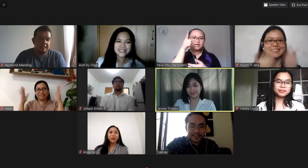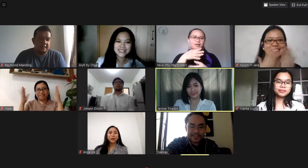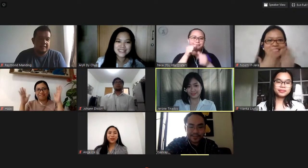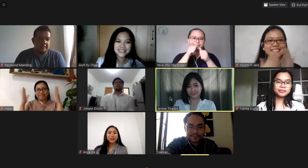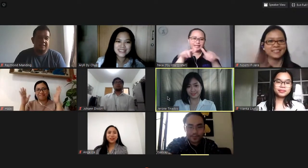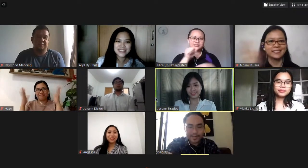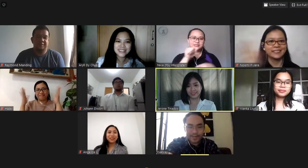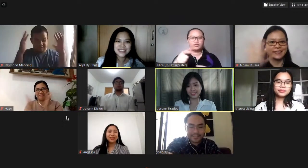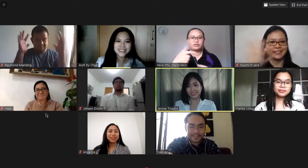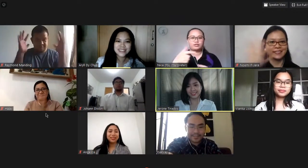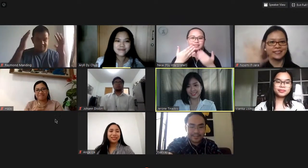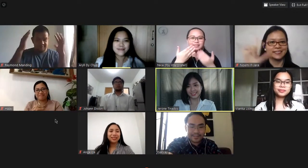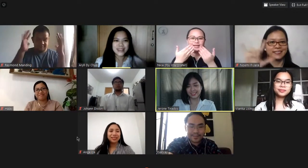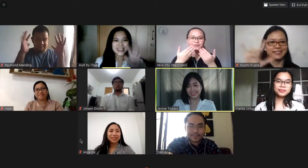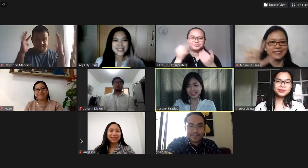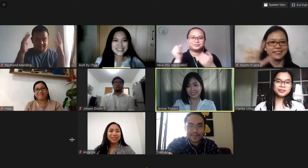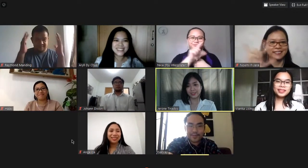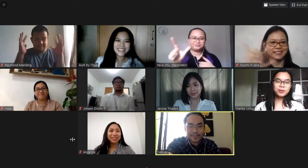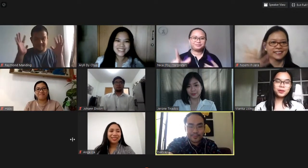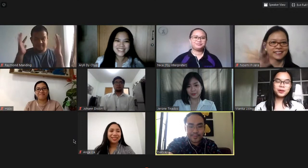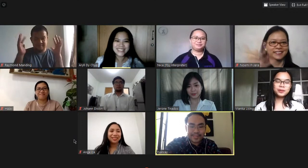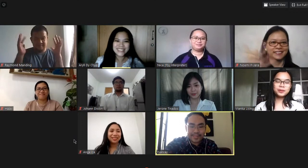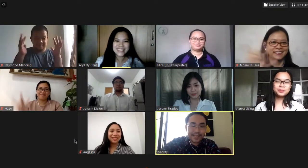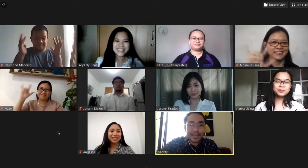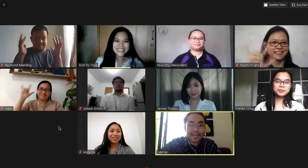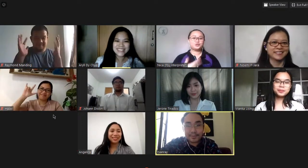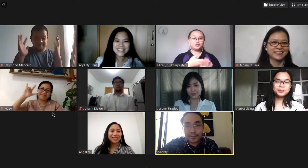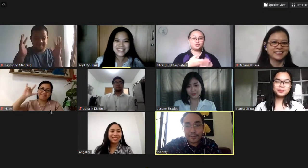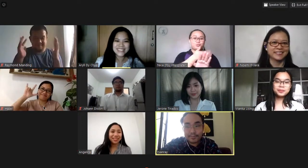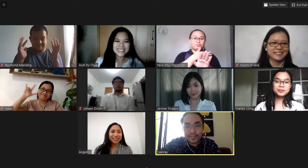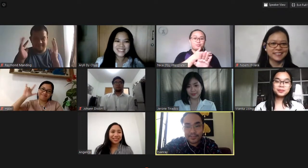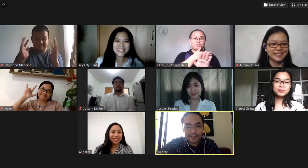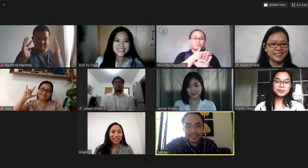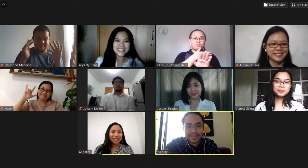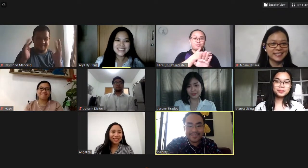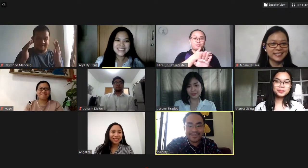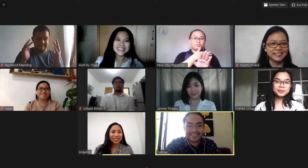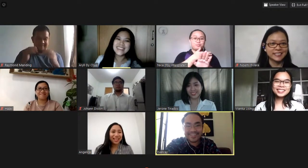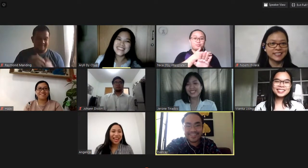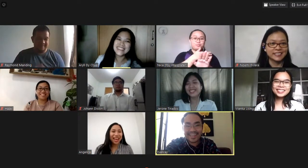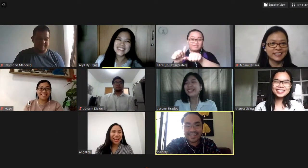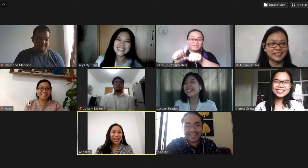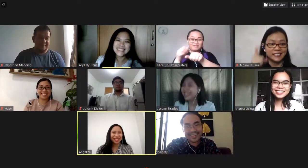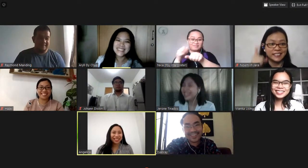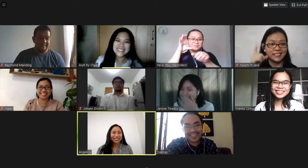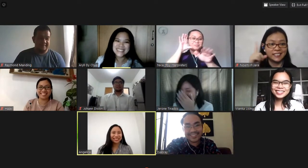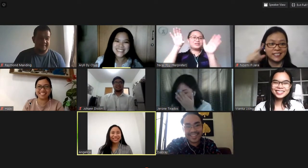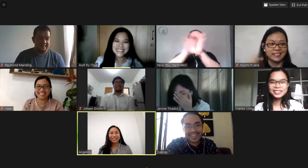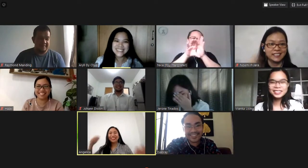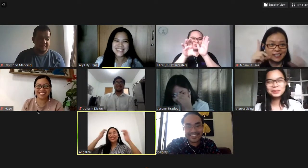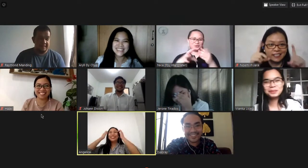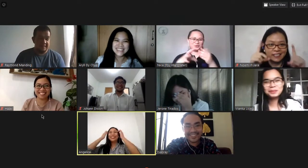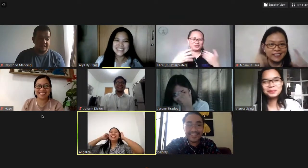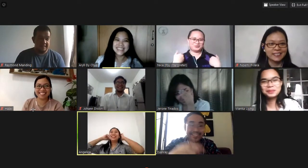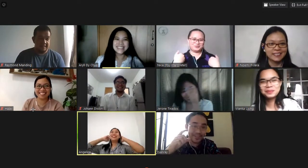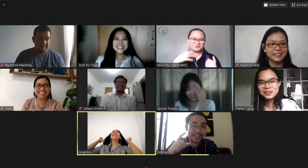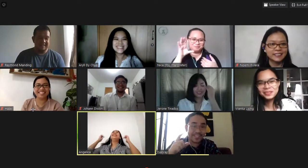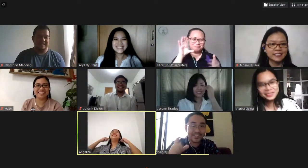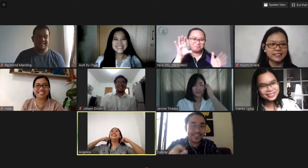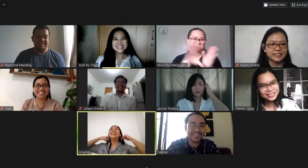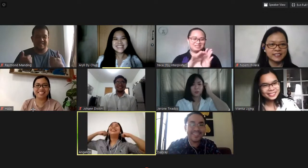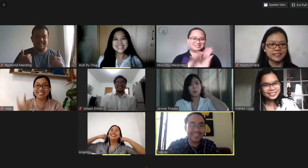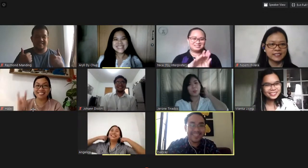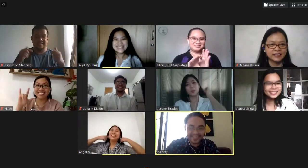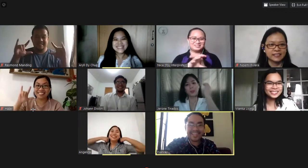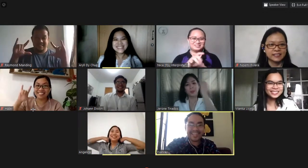you so much, everyone. Bago po tayo umalis, group picture muna tayo. Layo tayo. Group